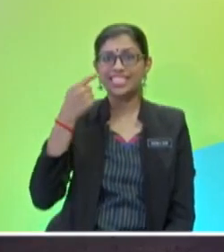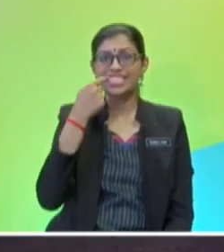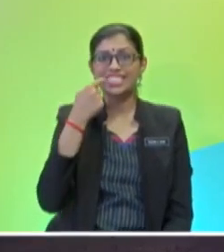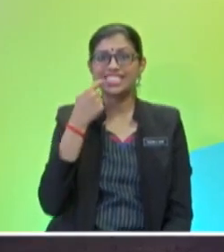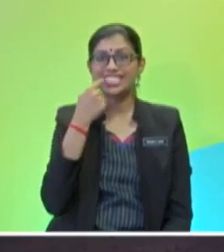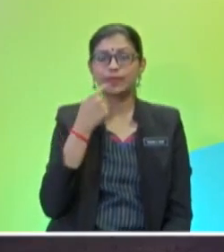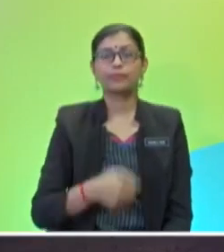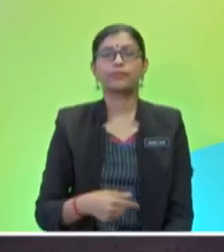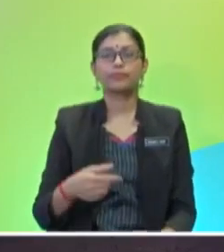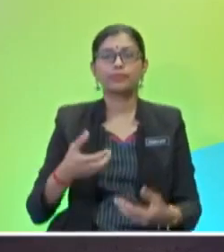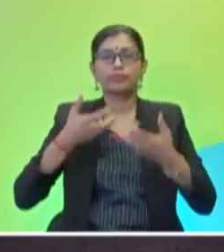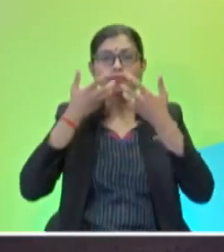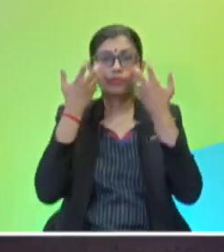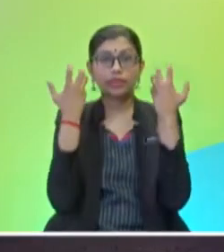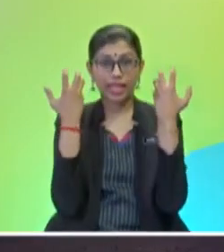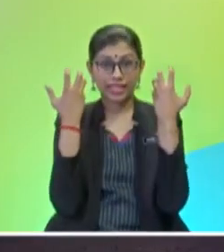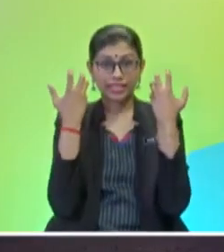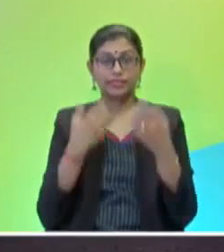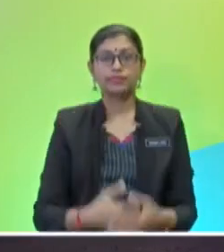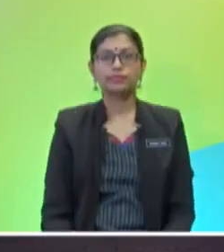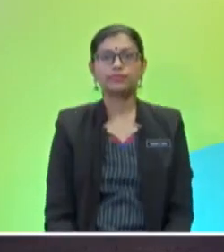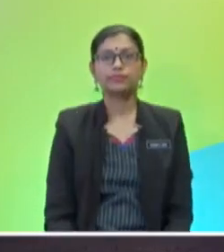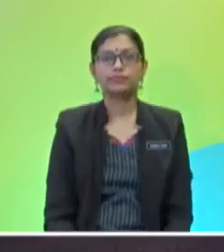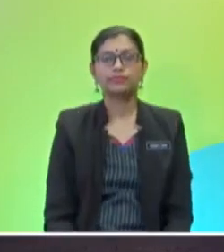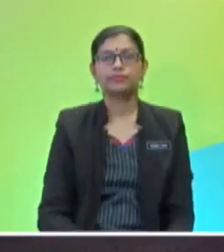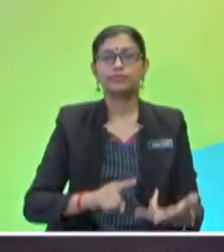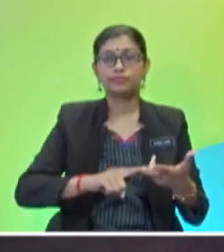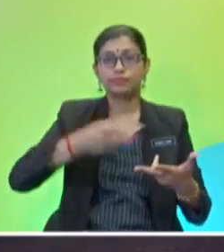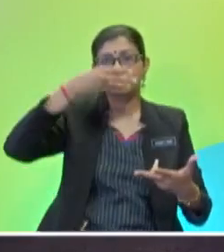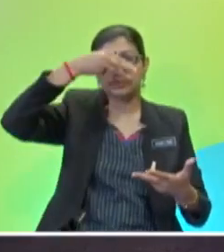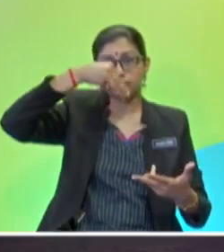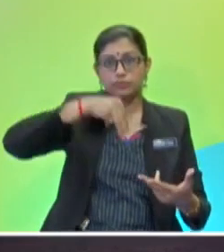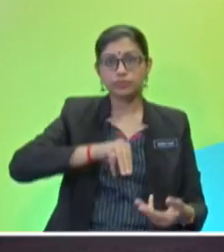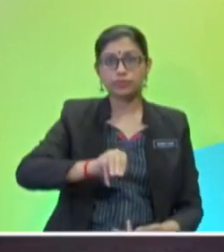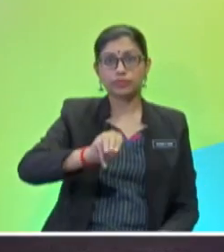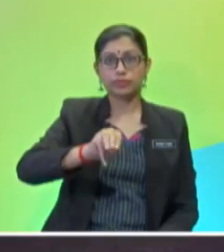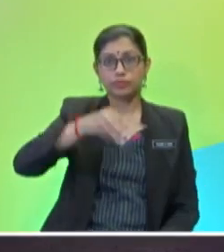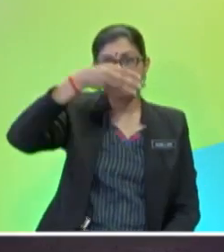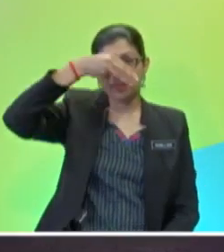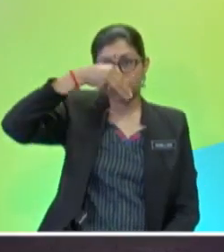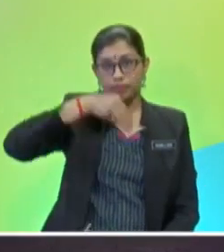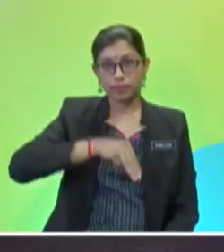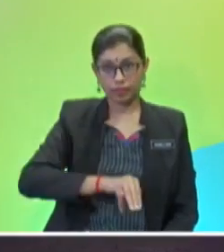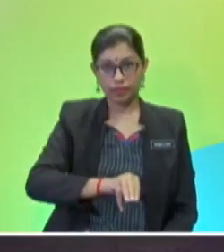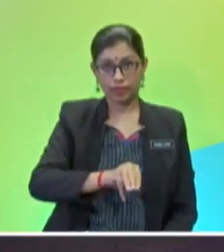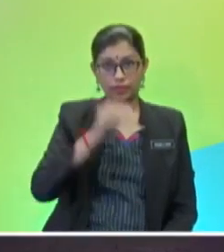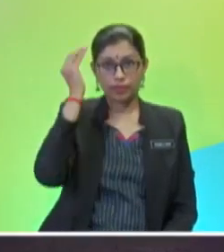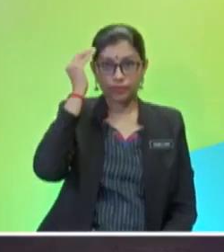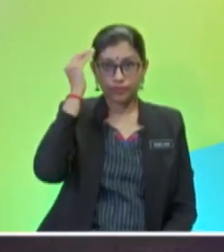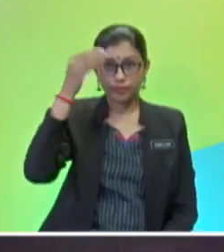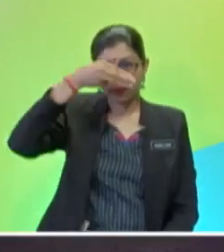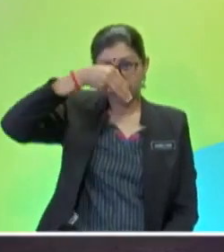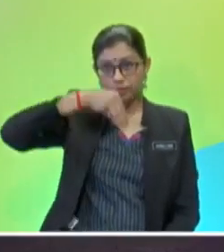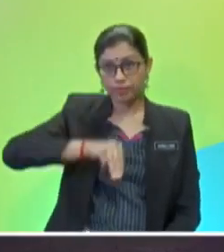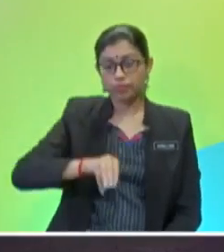actually have another one also from that. Oh, okay. The mammoth. Yes, mammoth. Like a big elephant, but it's